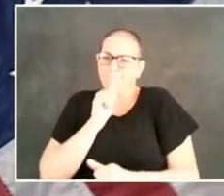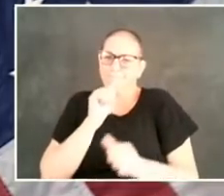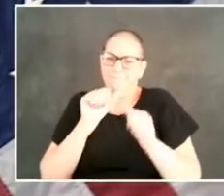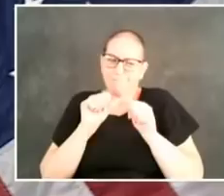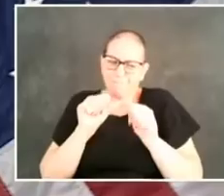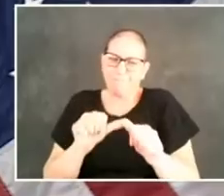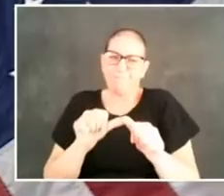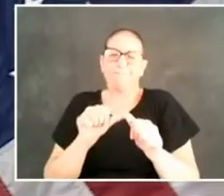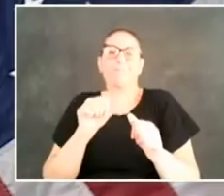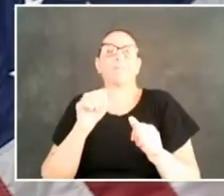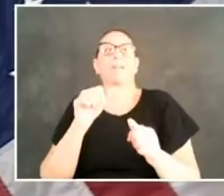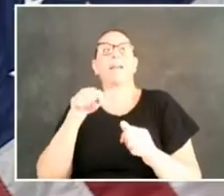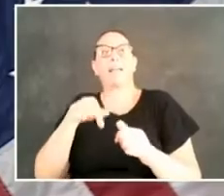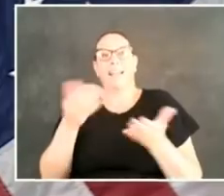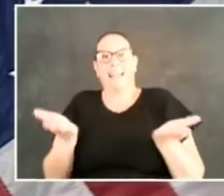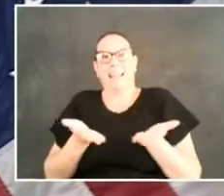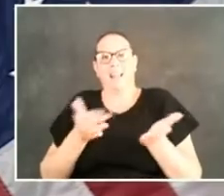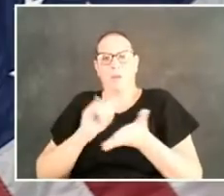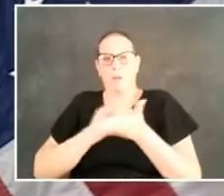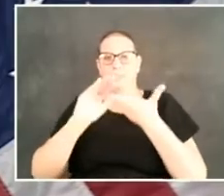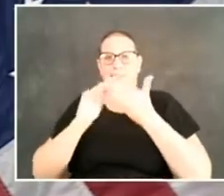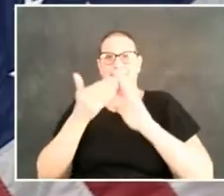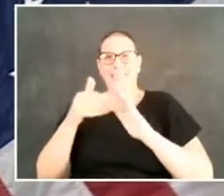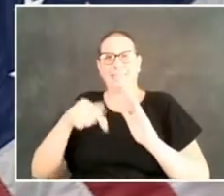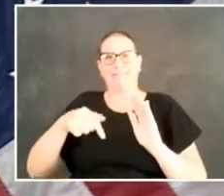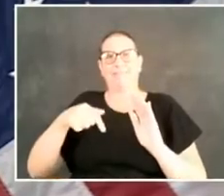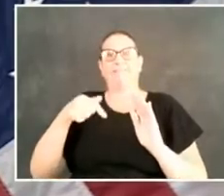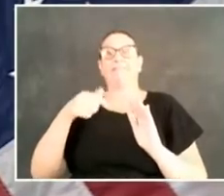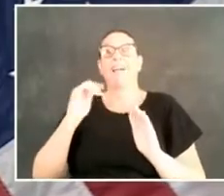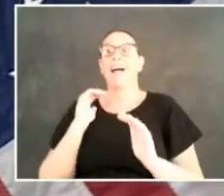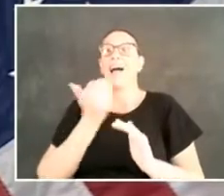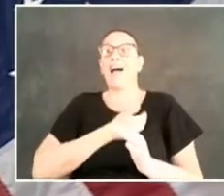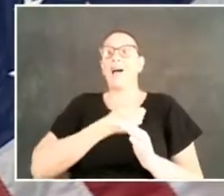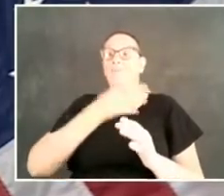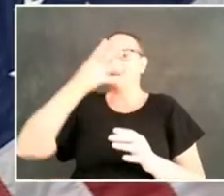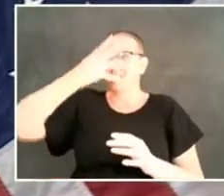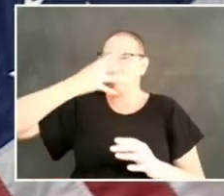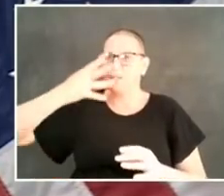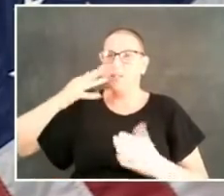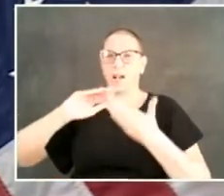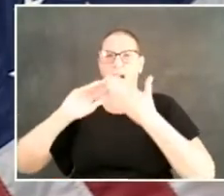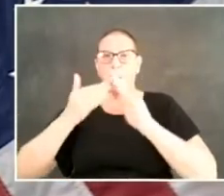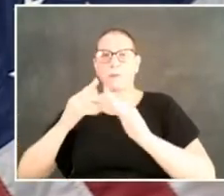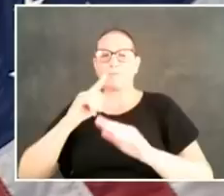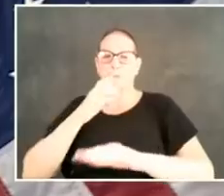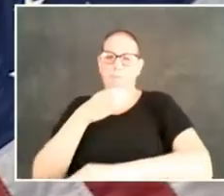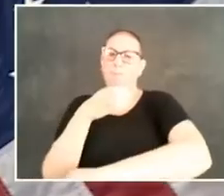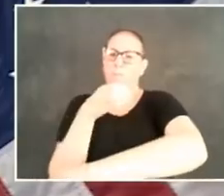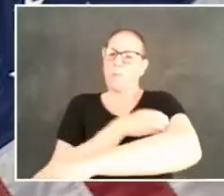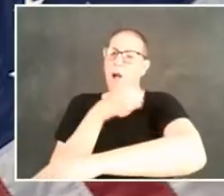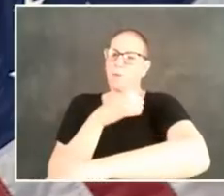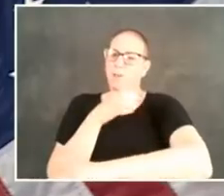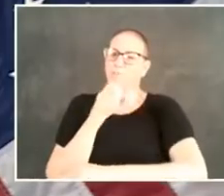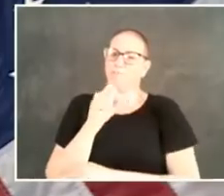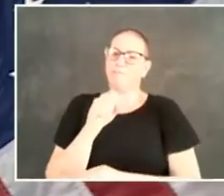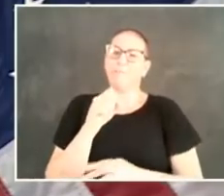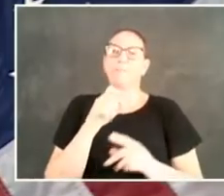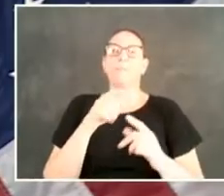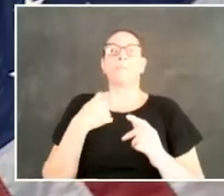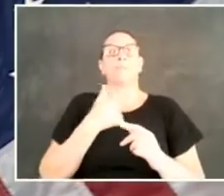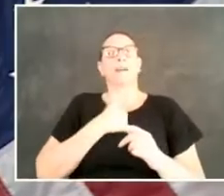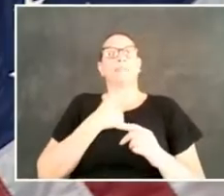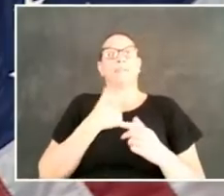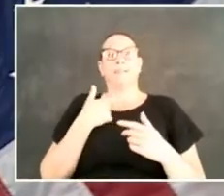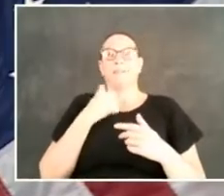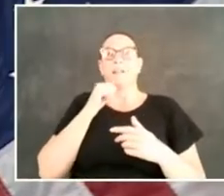take very limited means and build something. I don't want to bet against our small businesses. I don't want for a moment